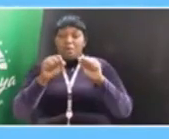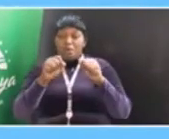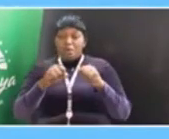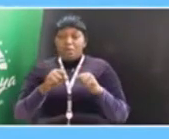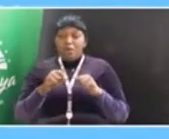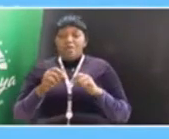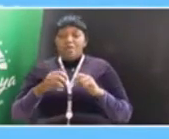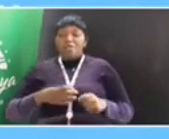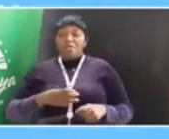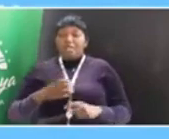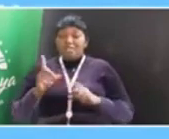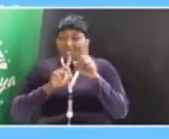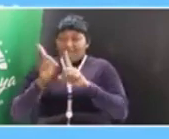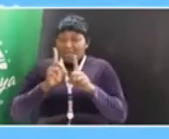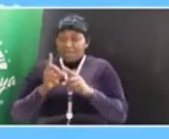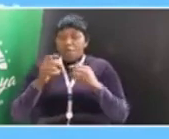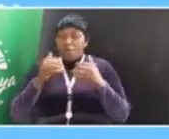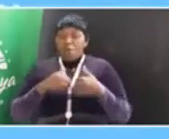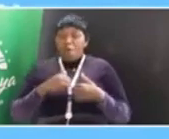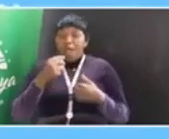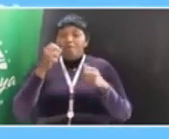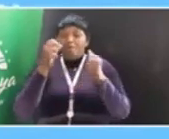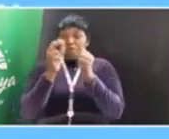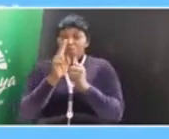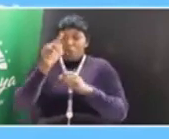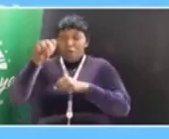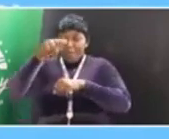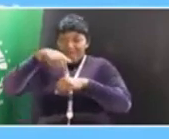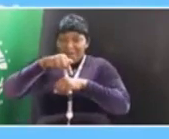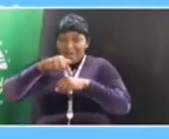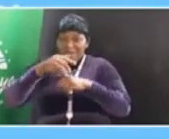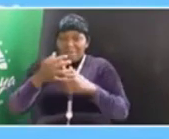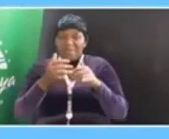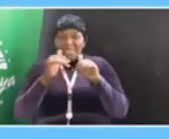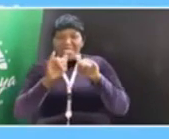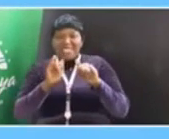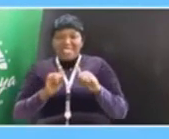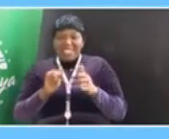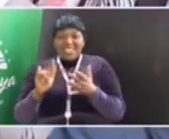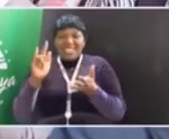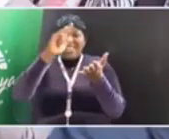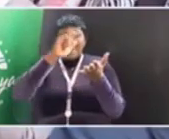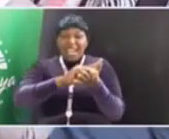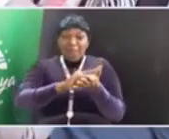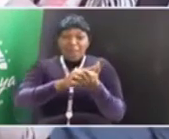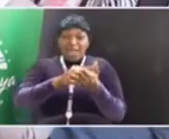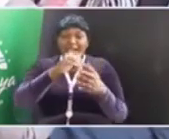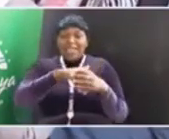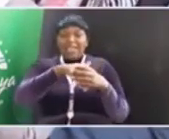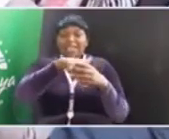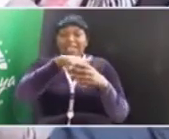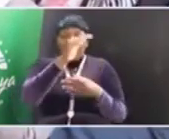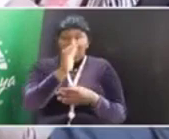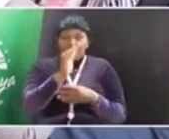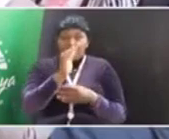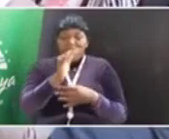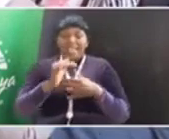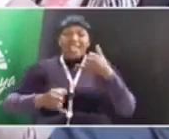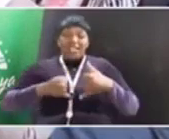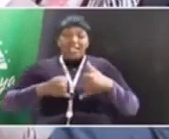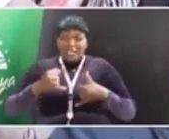who have 12 hours, instead of spending it at the airport, they can step out, they can come and